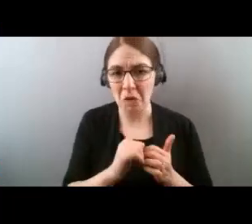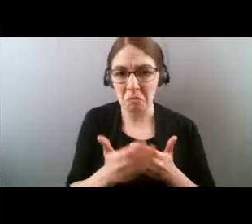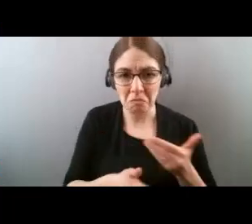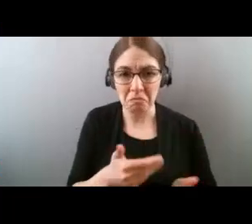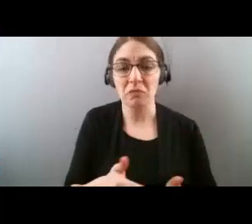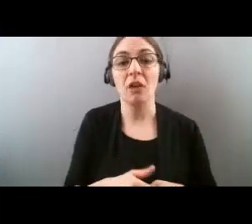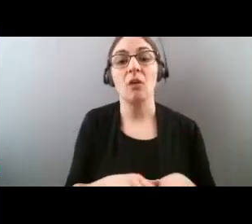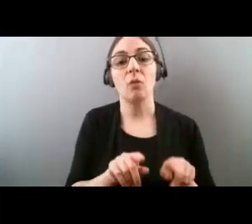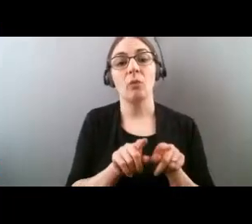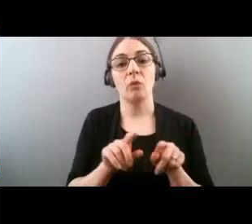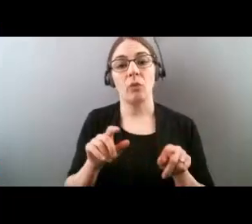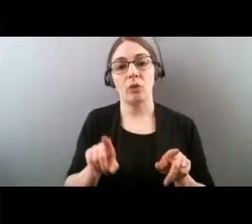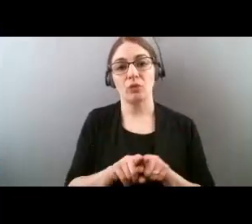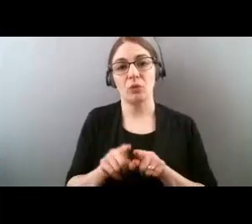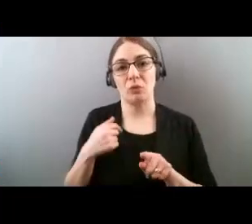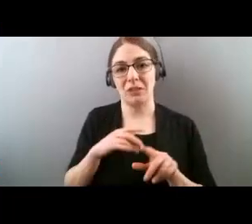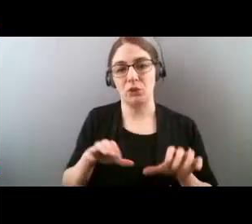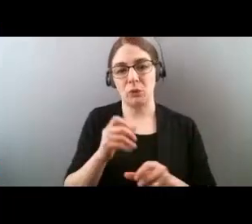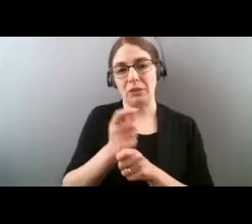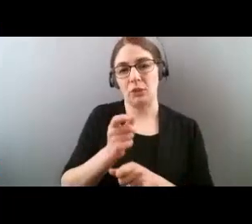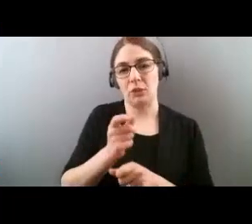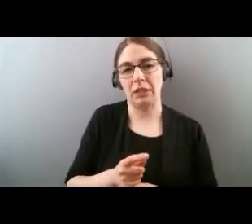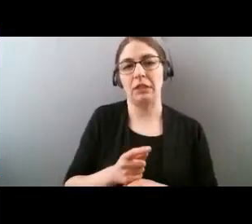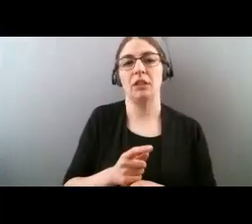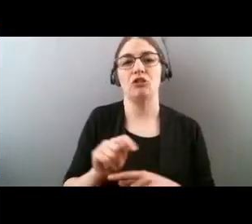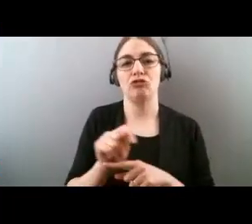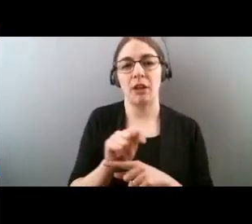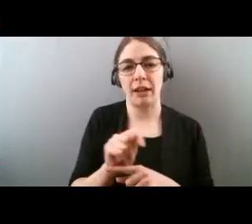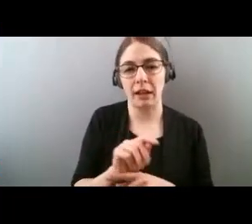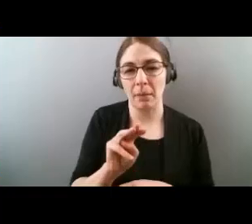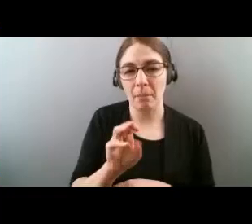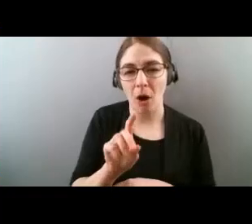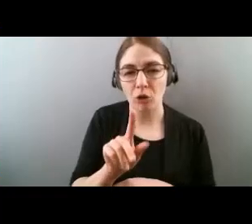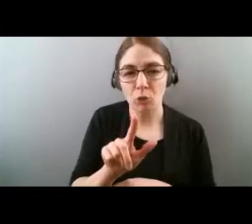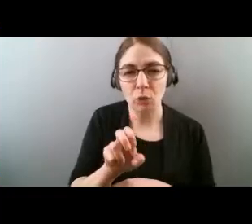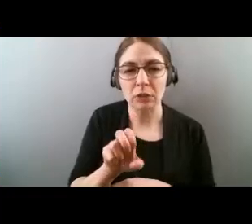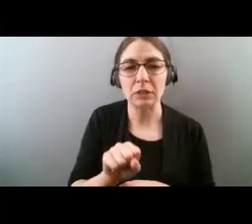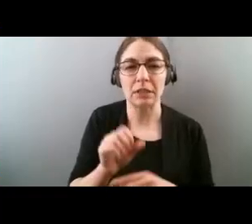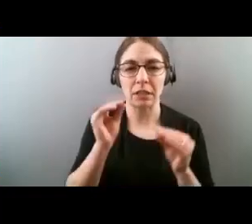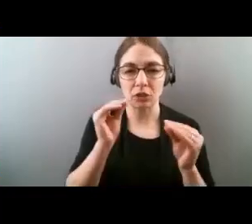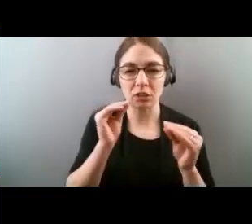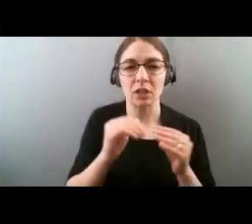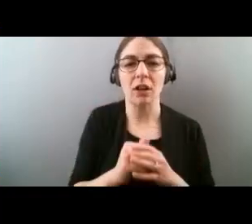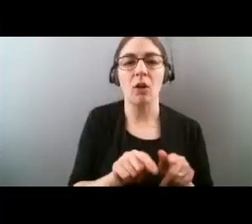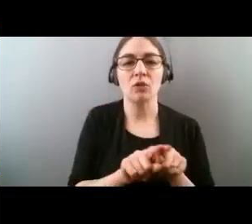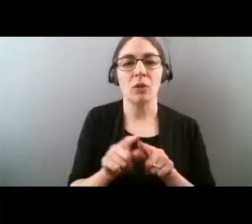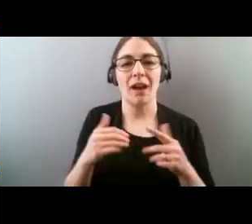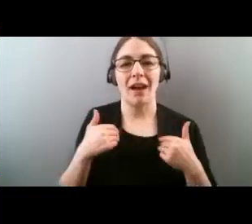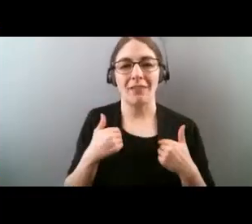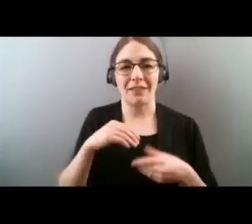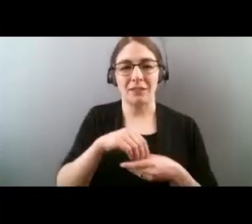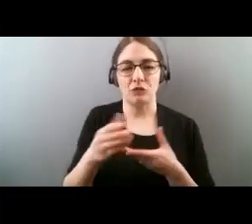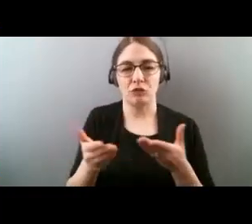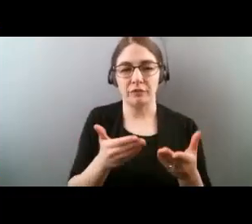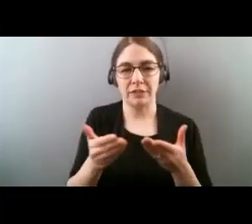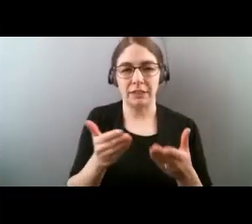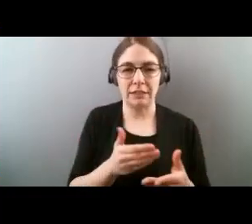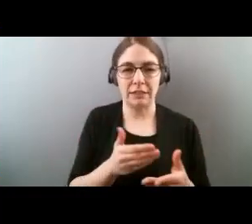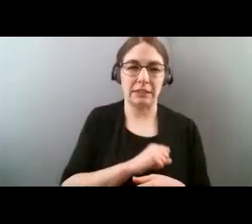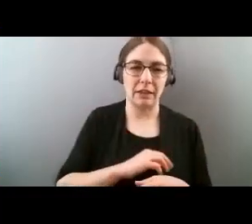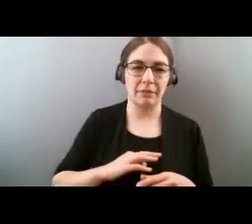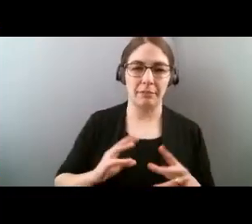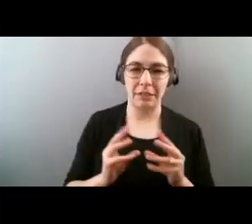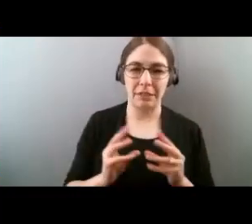mandatory training modules, regularly attend leadership and staff meetings for in-services as needed. We do